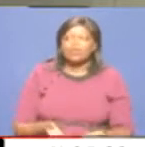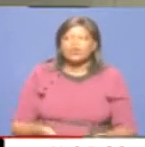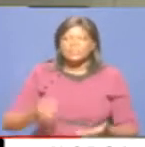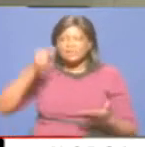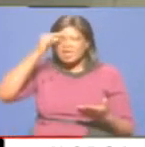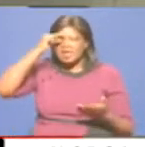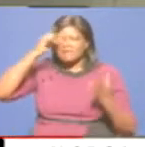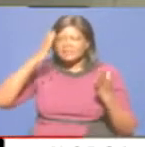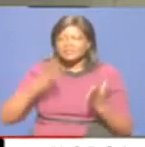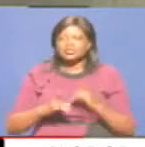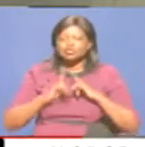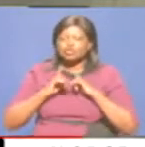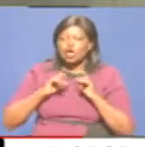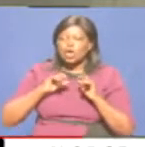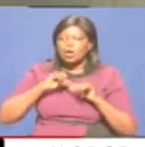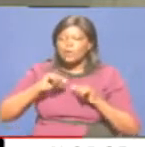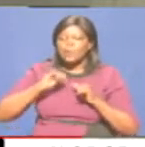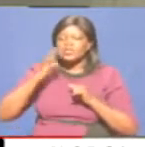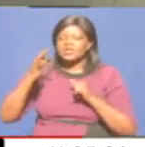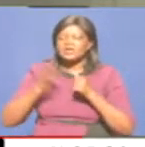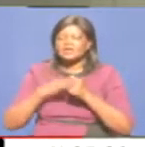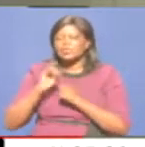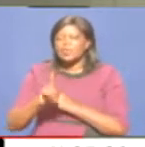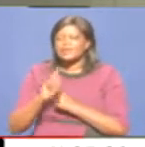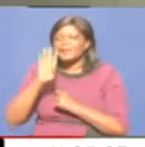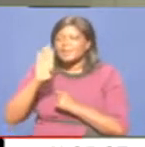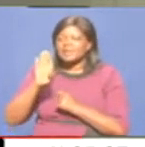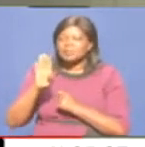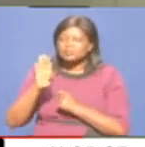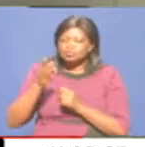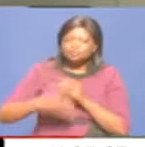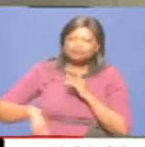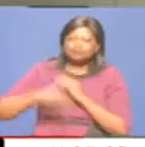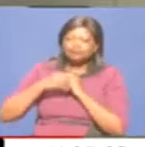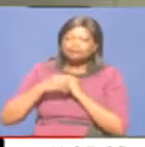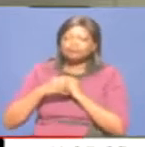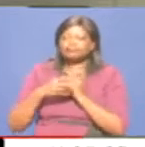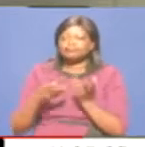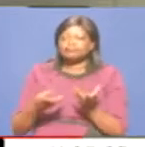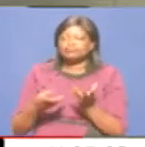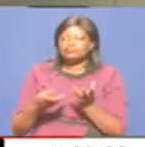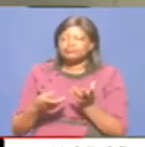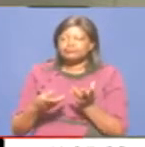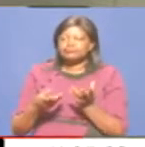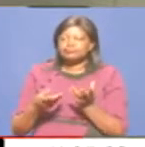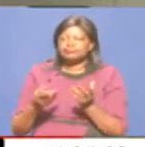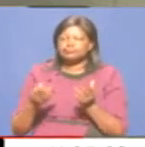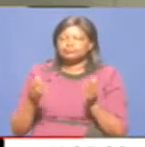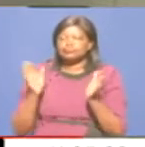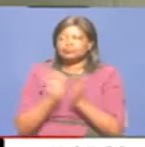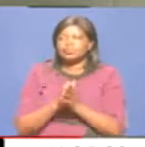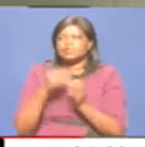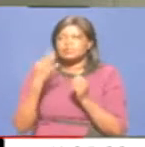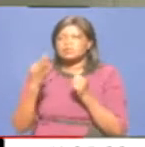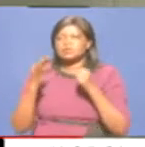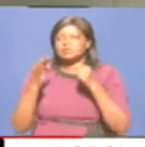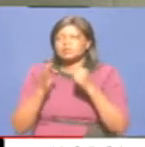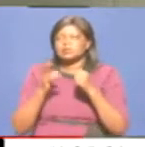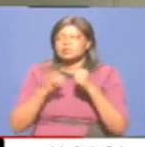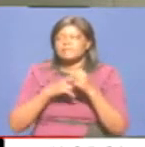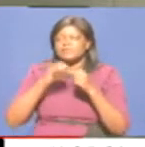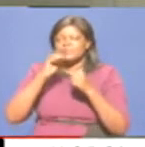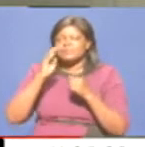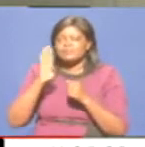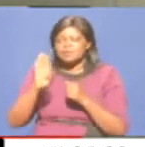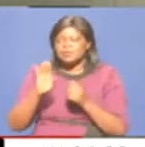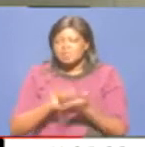governors talk about 381 billion to be added on top of the 370 billion that they